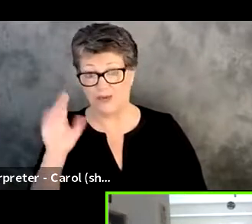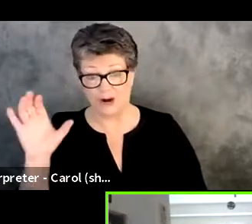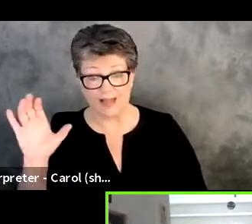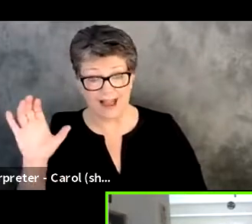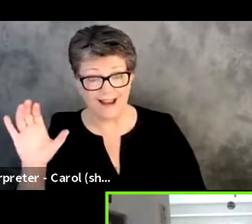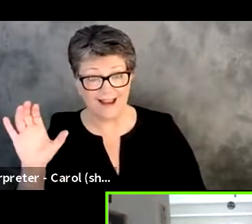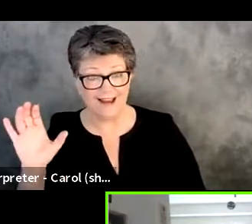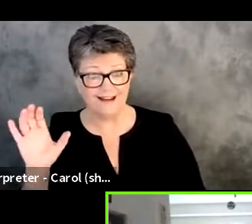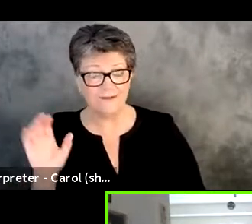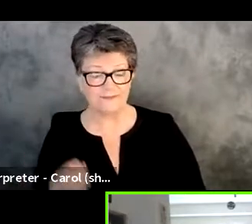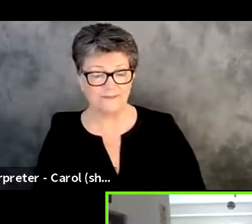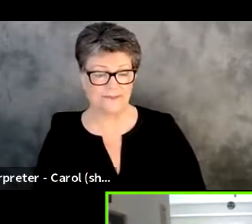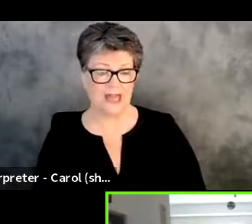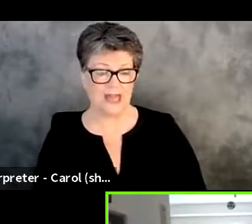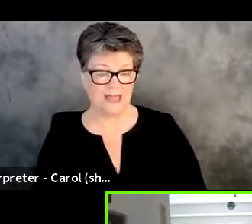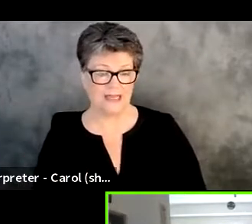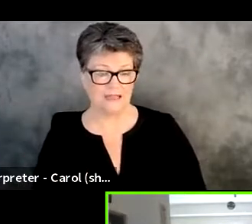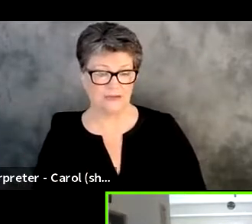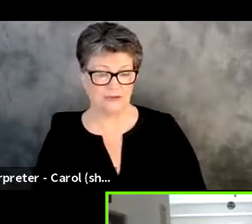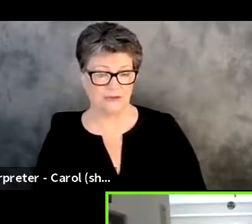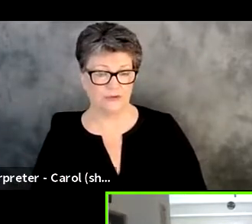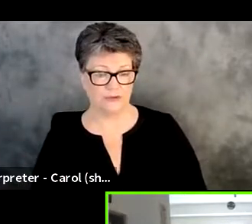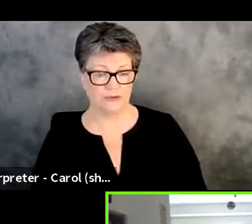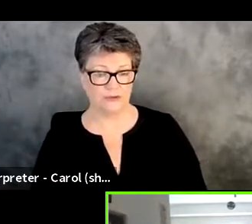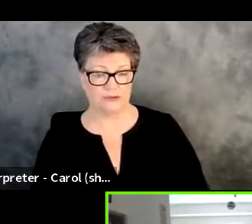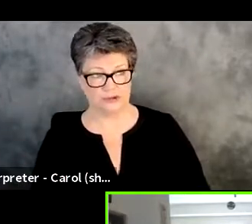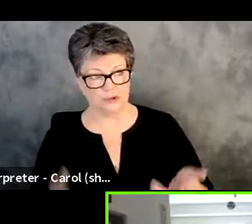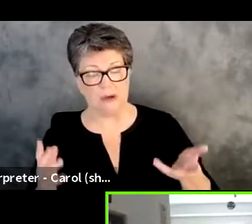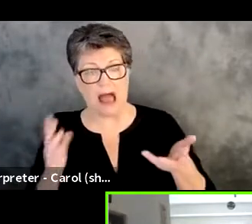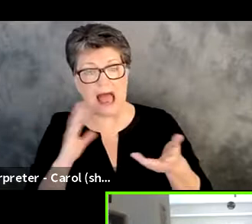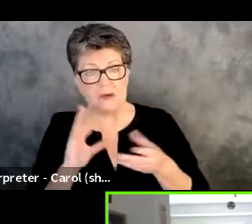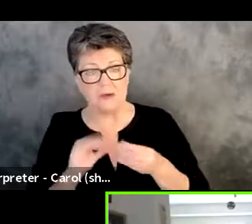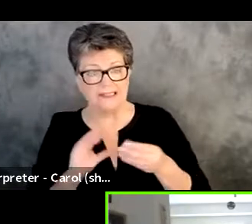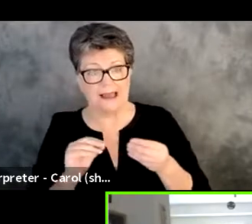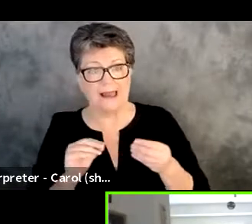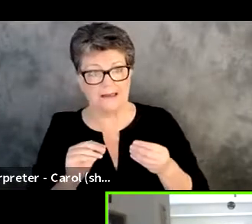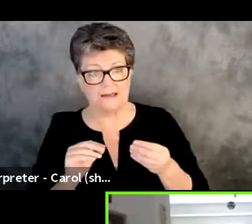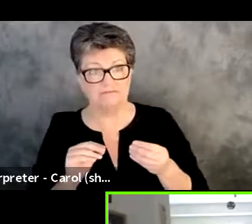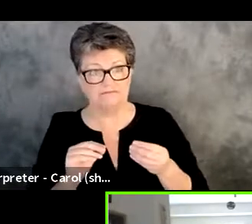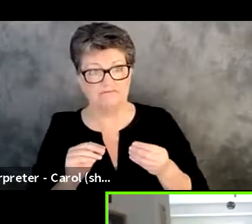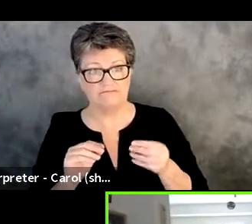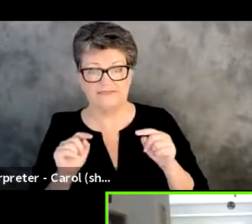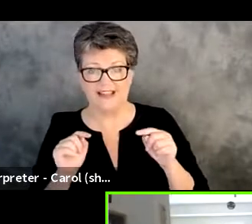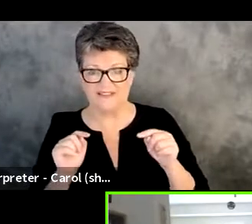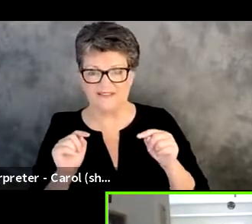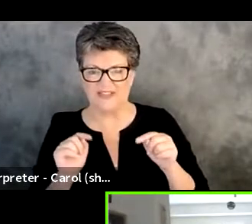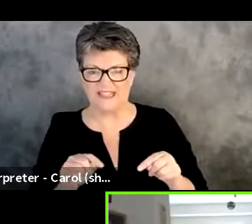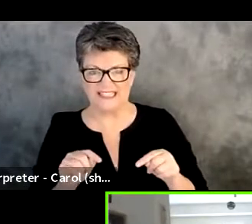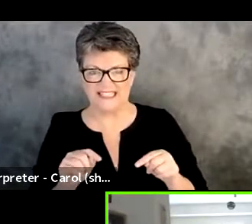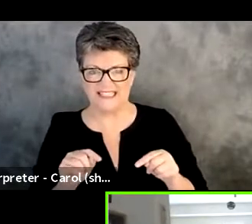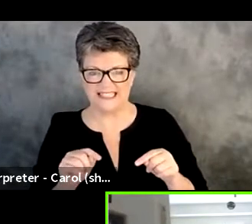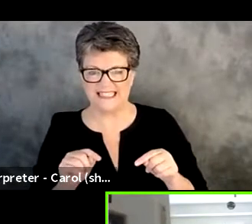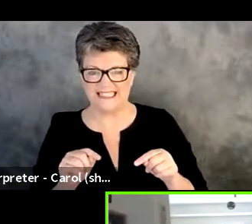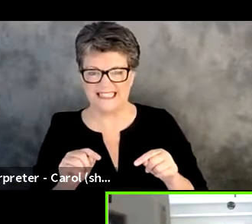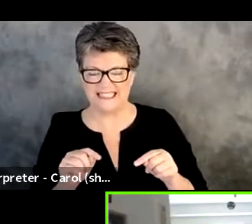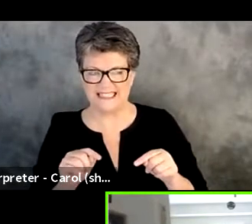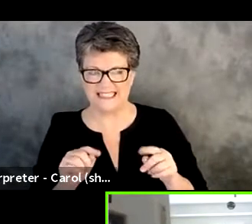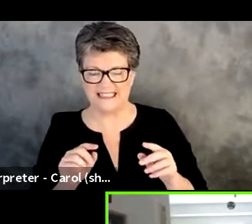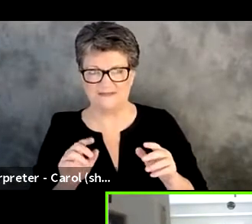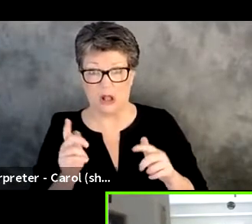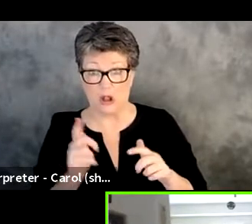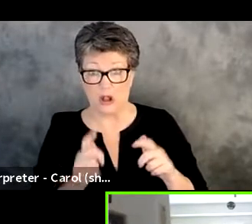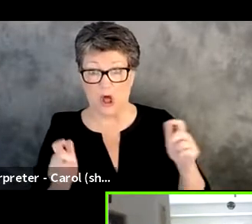Carolina. So I would say, like anything that's this large, there's more that can be